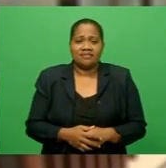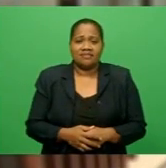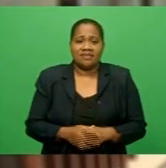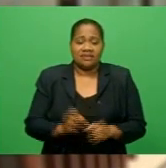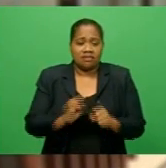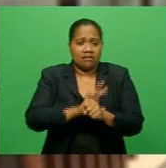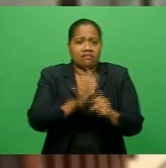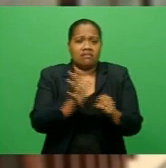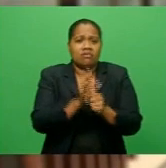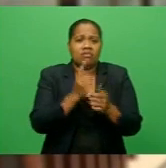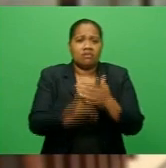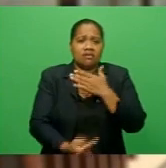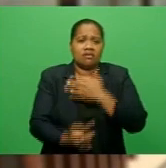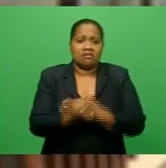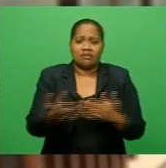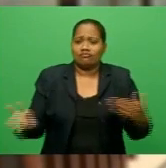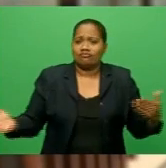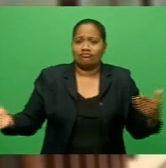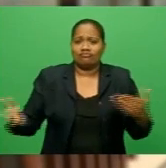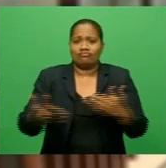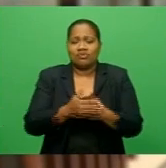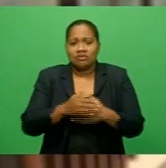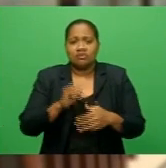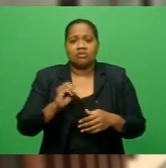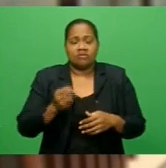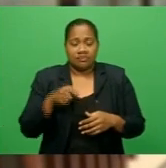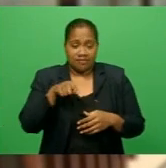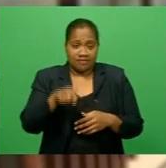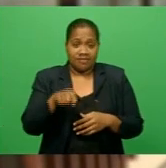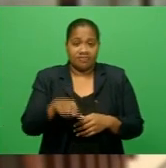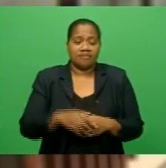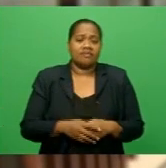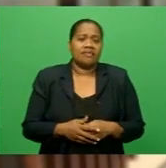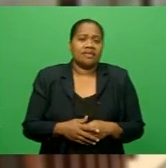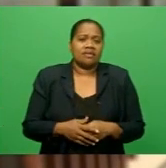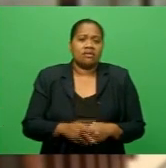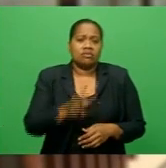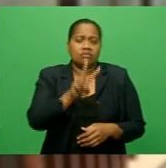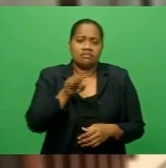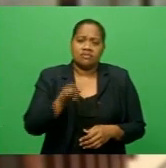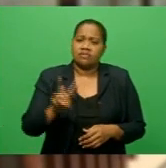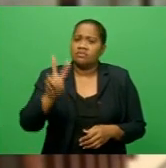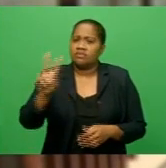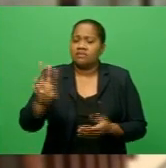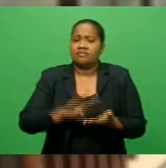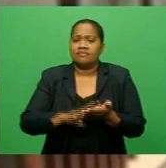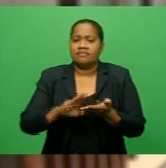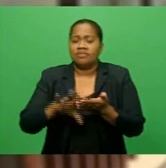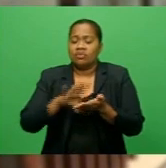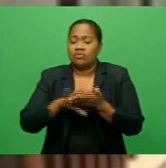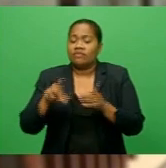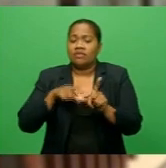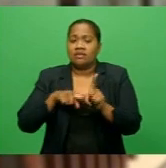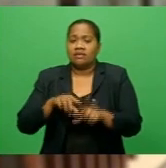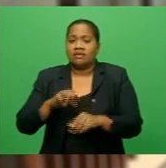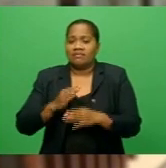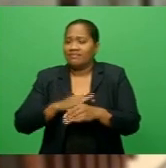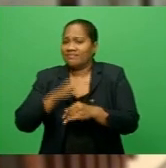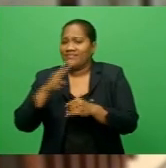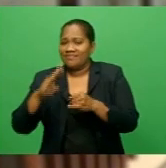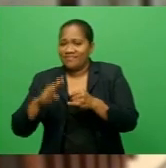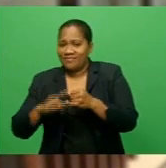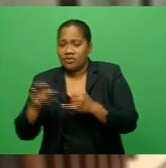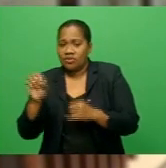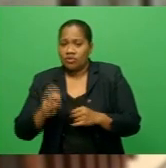to a sharp fall in imports. Official data show a surplus of $2.2 billion for the year ended October, the biggest since